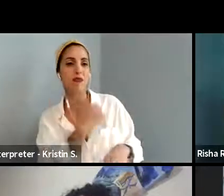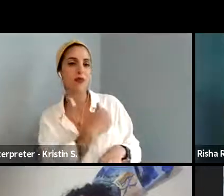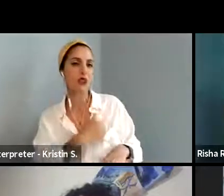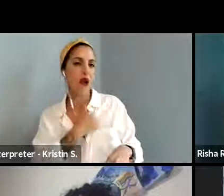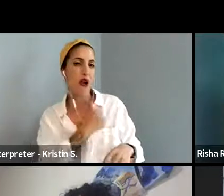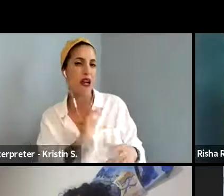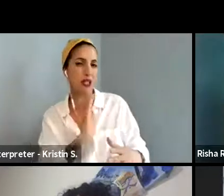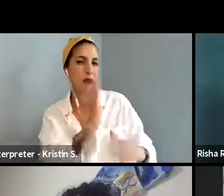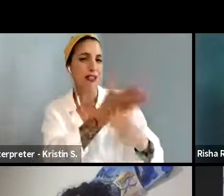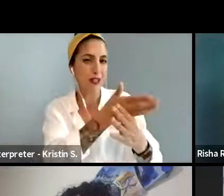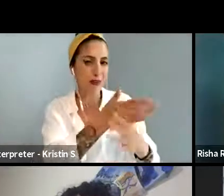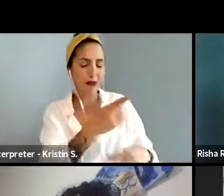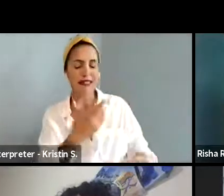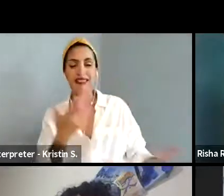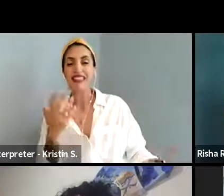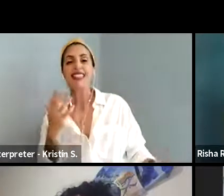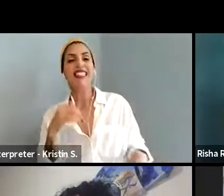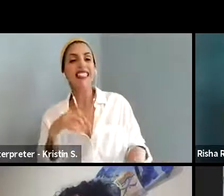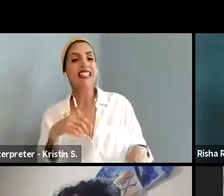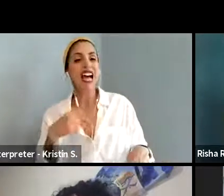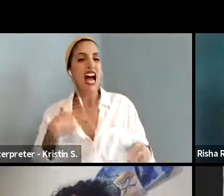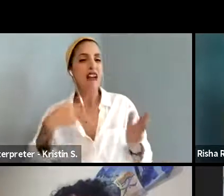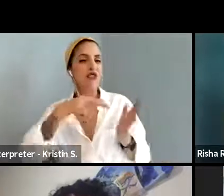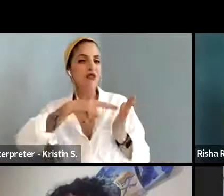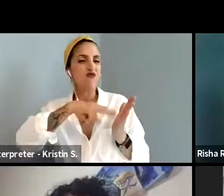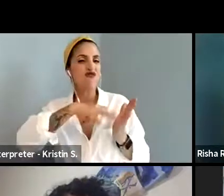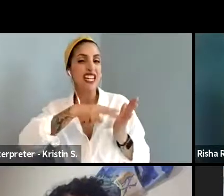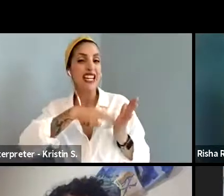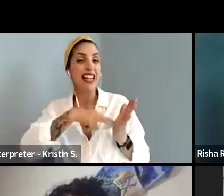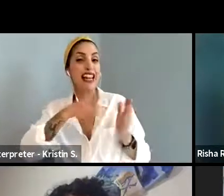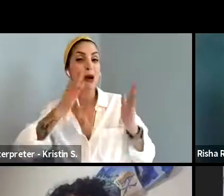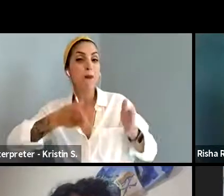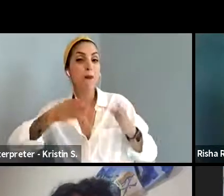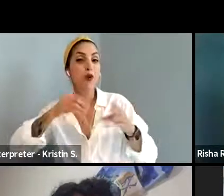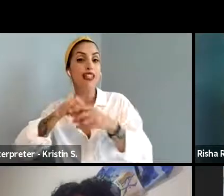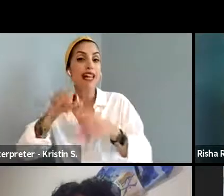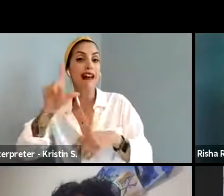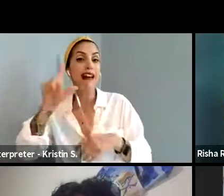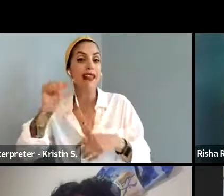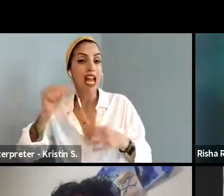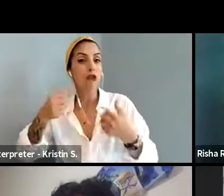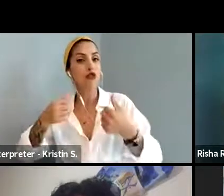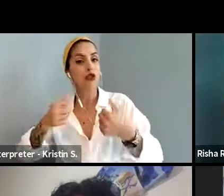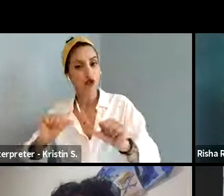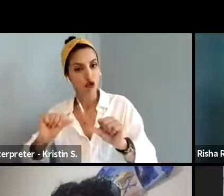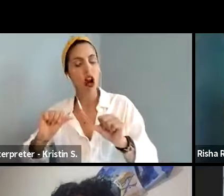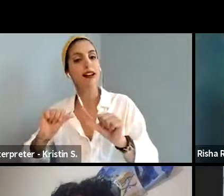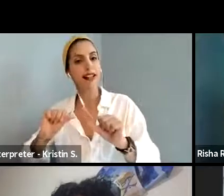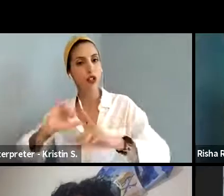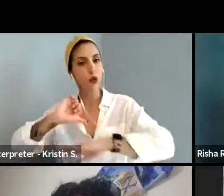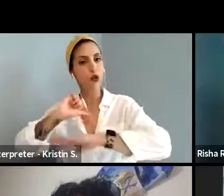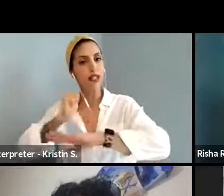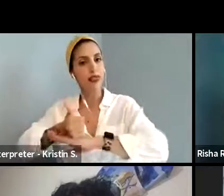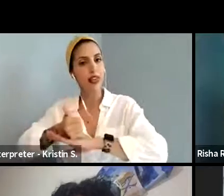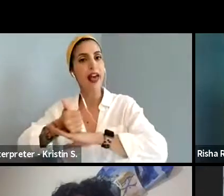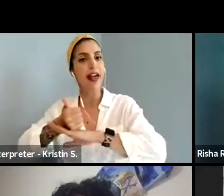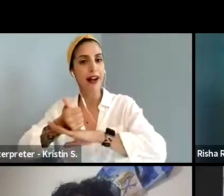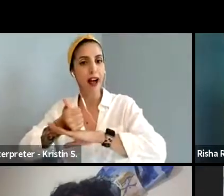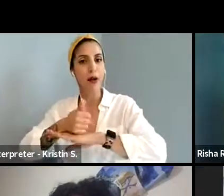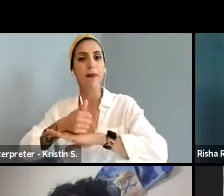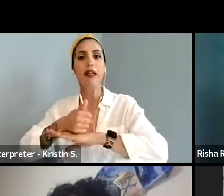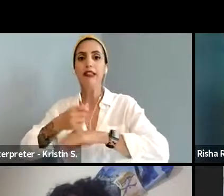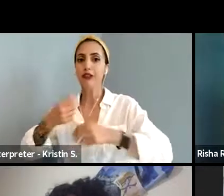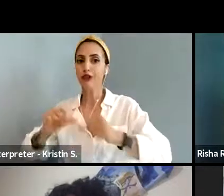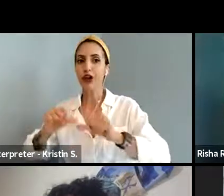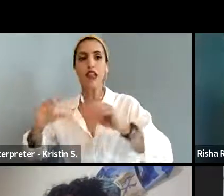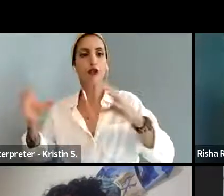hard to segue, Katherine, but where somebody in LA was trying to do that, like in a real more civic, you know, ed groups